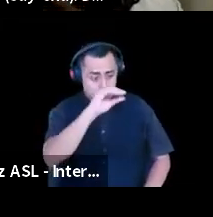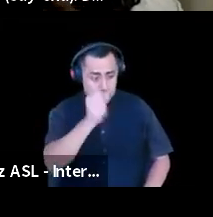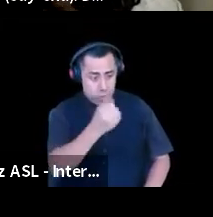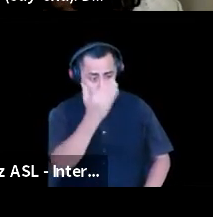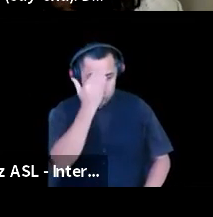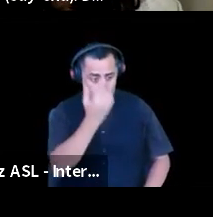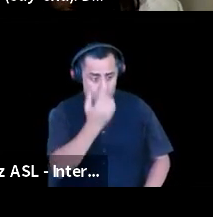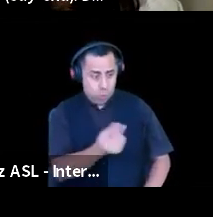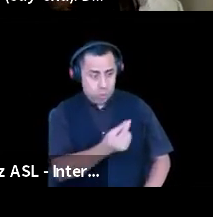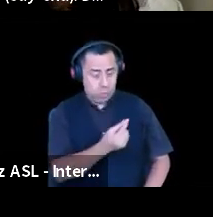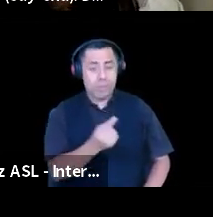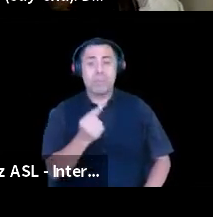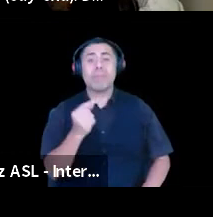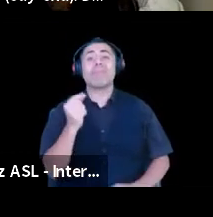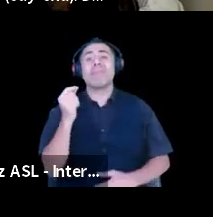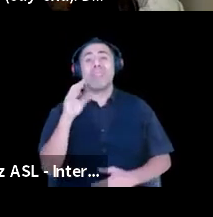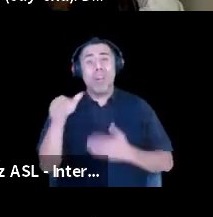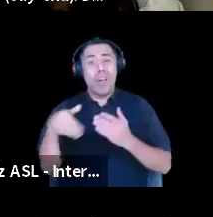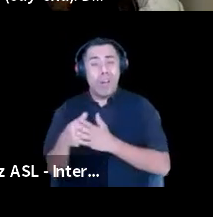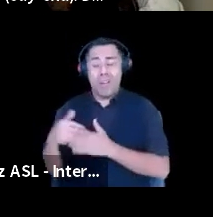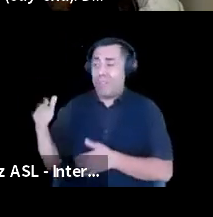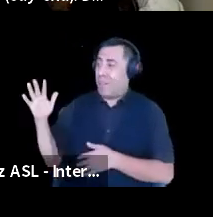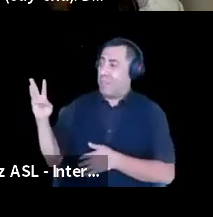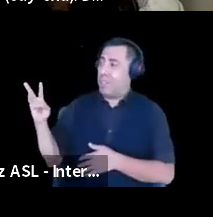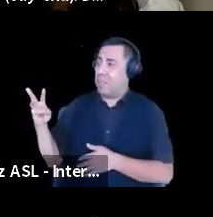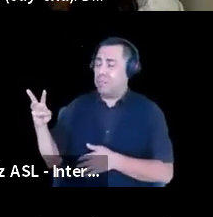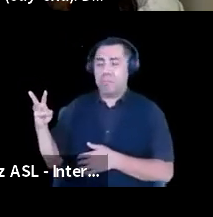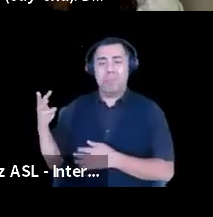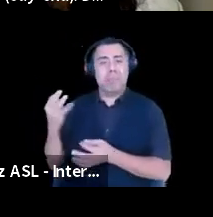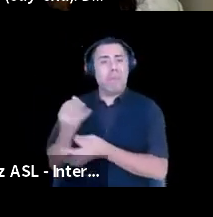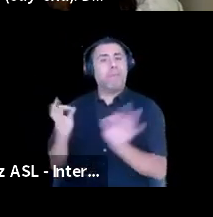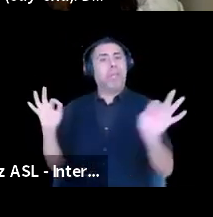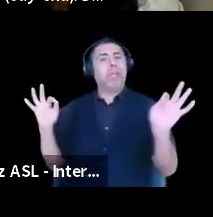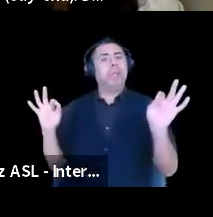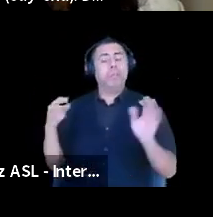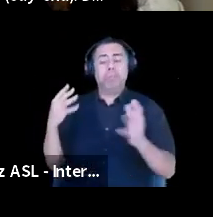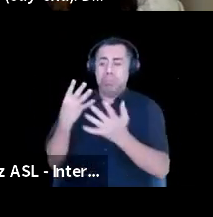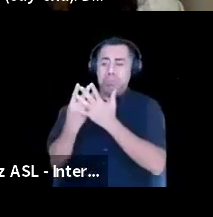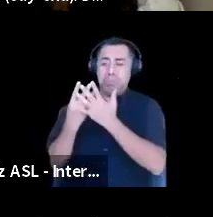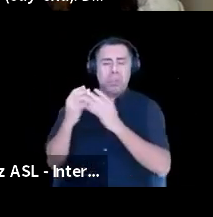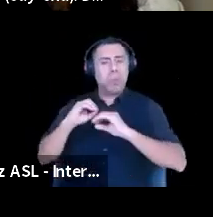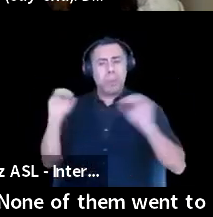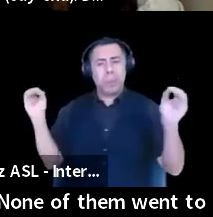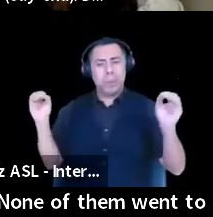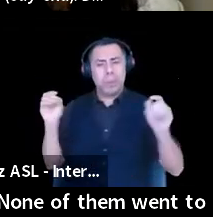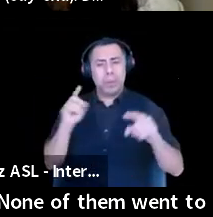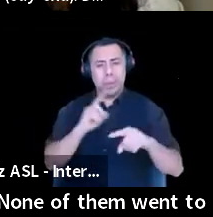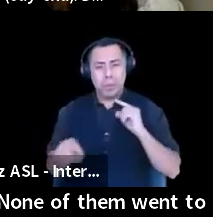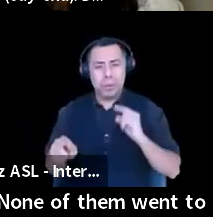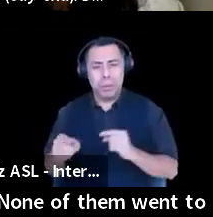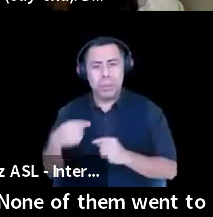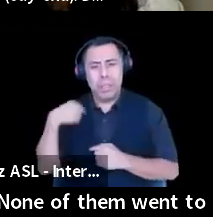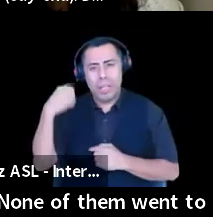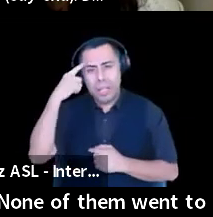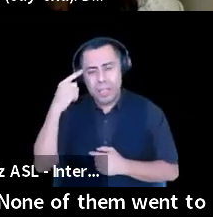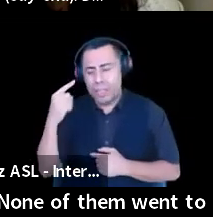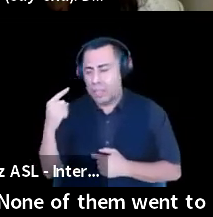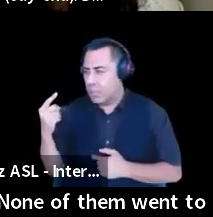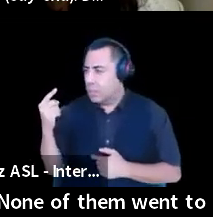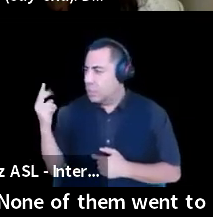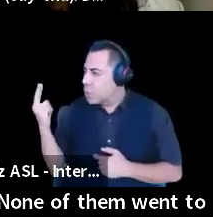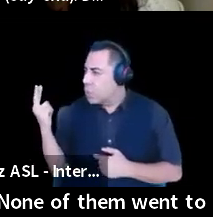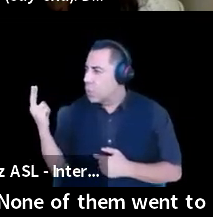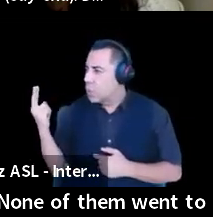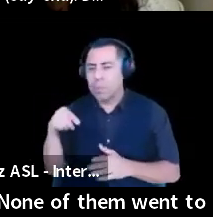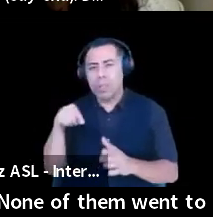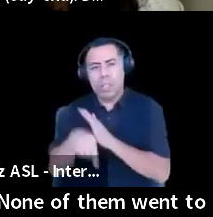them got scot off free. None of them went to jail. However, I think them committed suicide. 3 of them ended up with cancer.